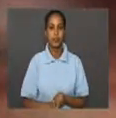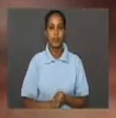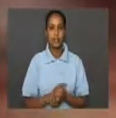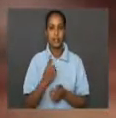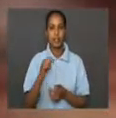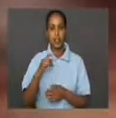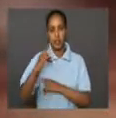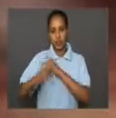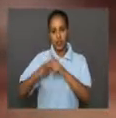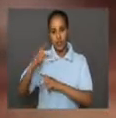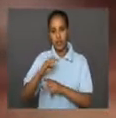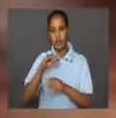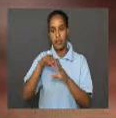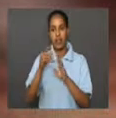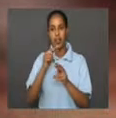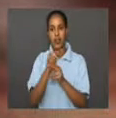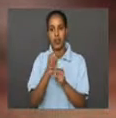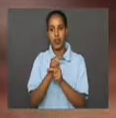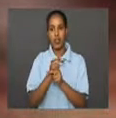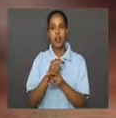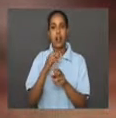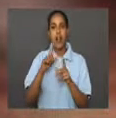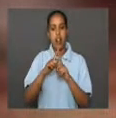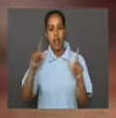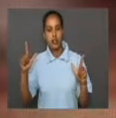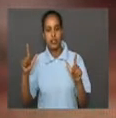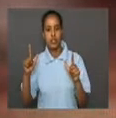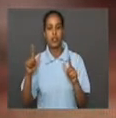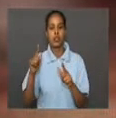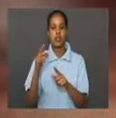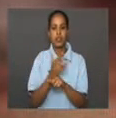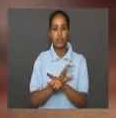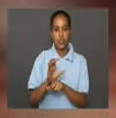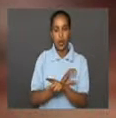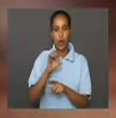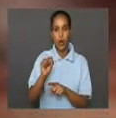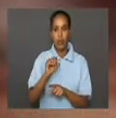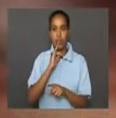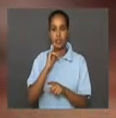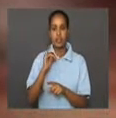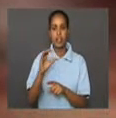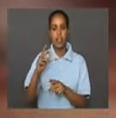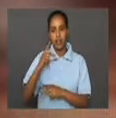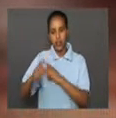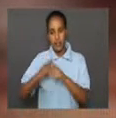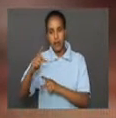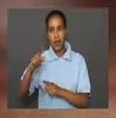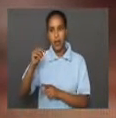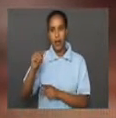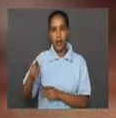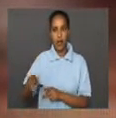The kingdom in nature that is made largely from cellulose is the kingdom